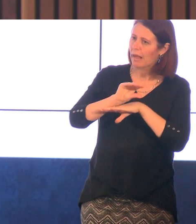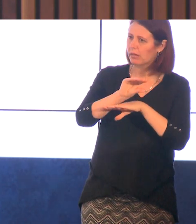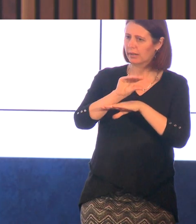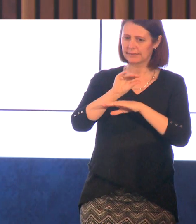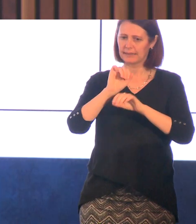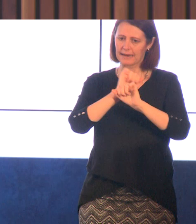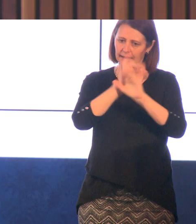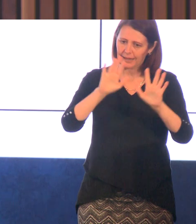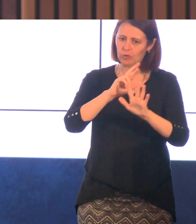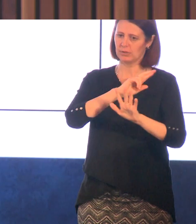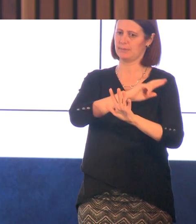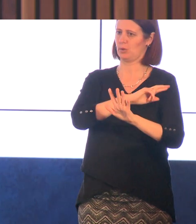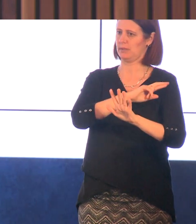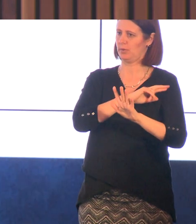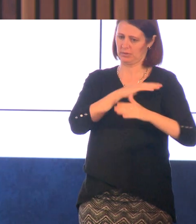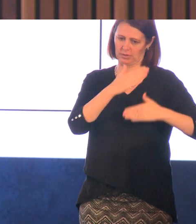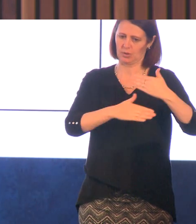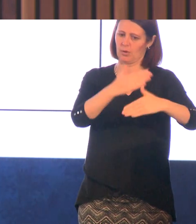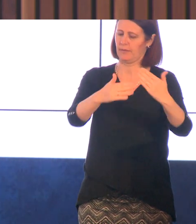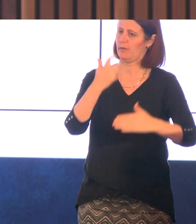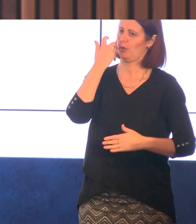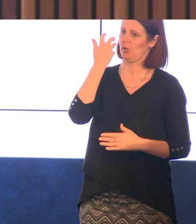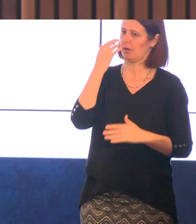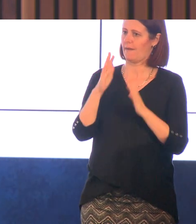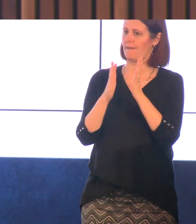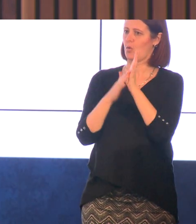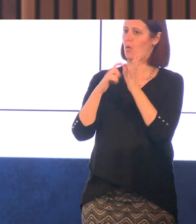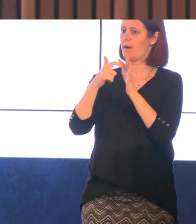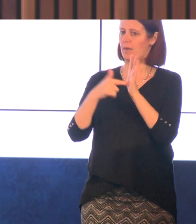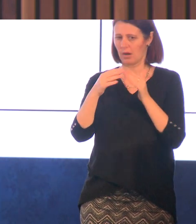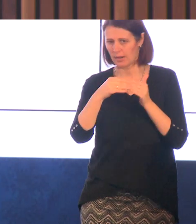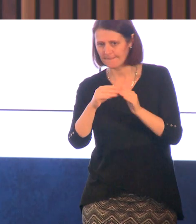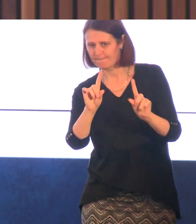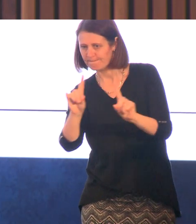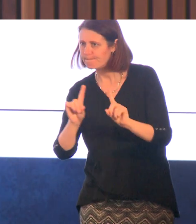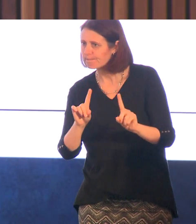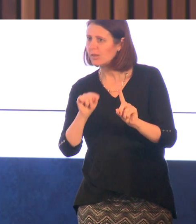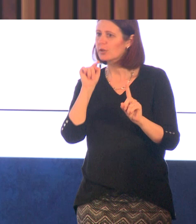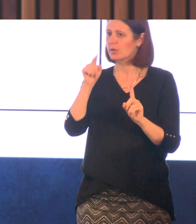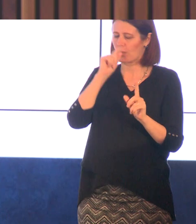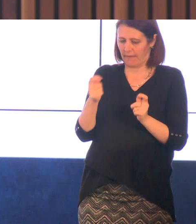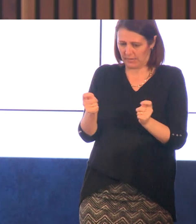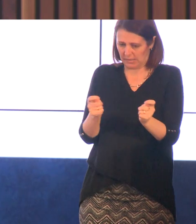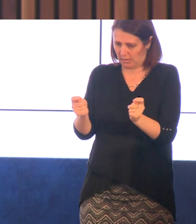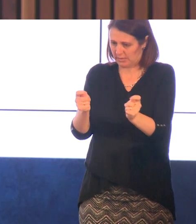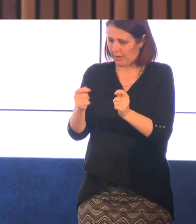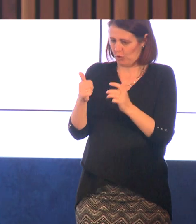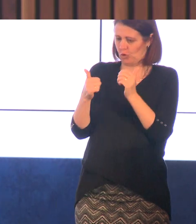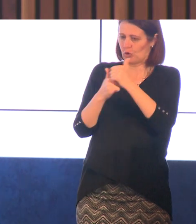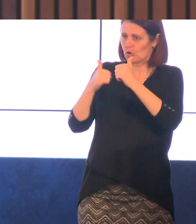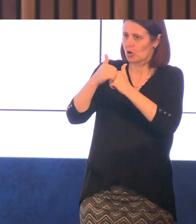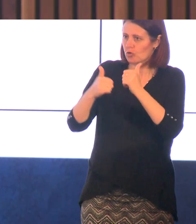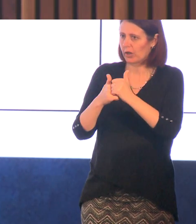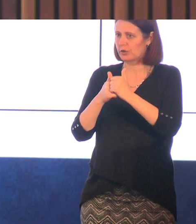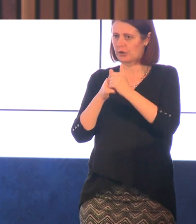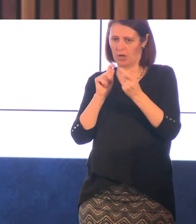assign clear responsibilities going forward for market stewardship, which will facilitate the necessary structural